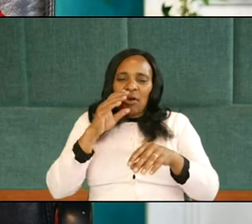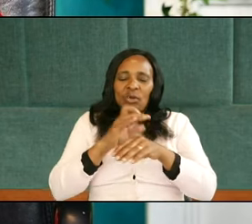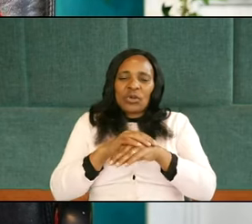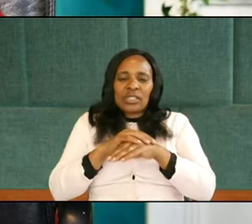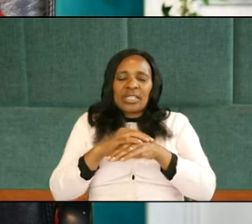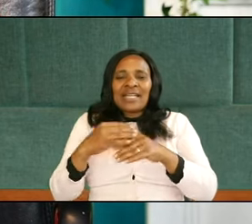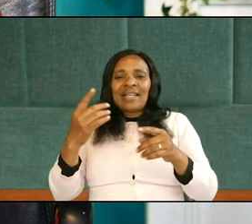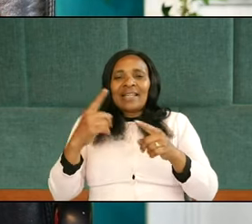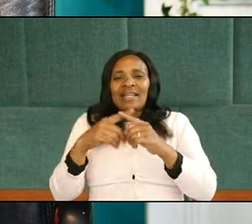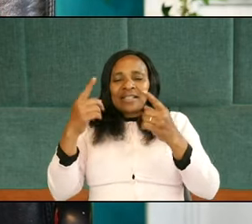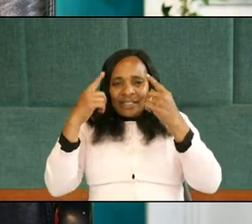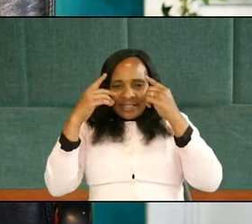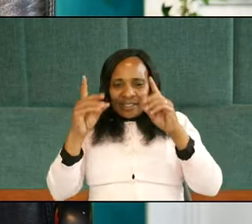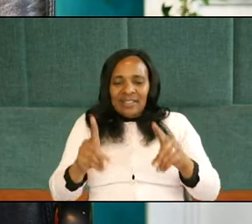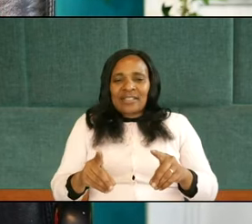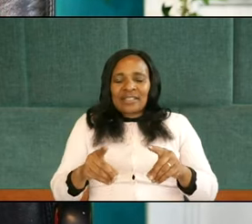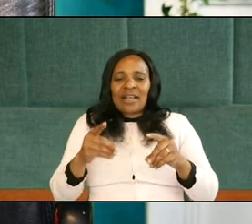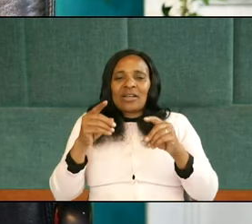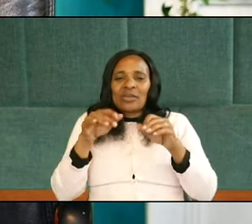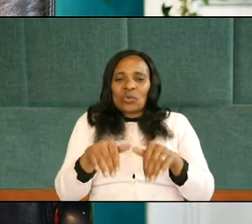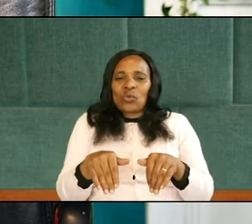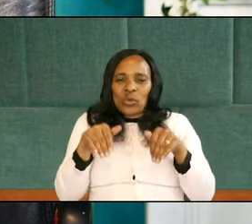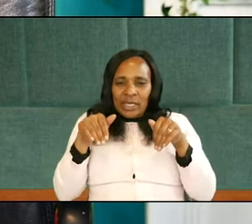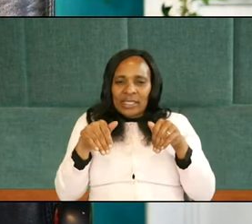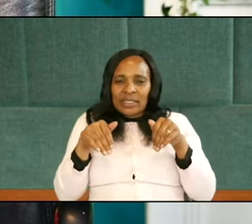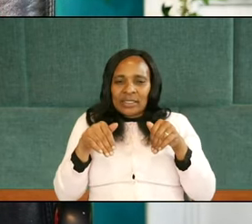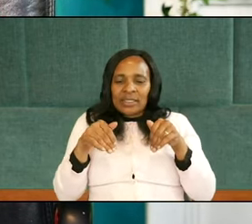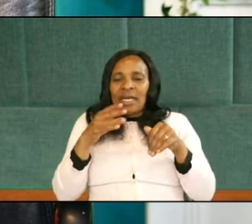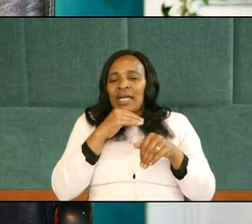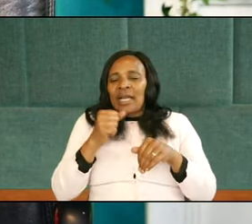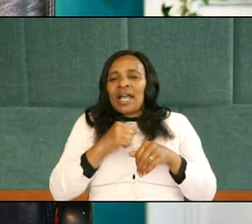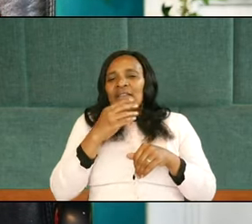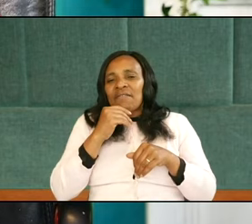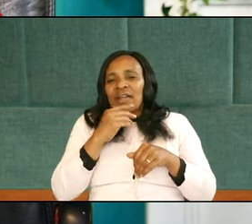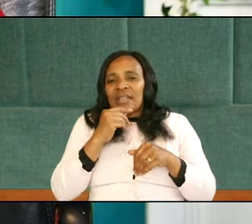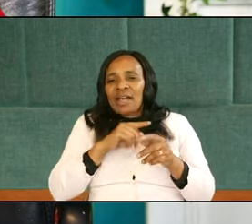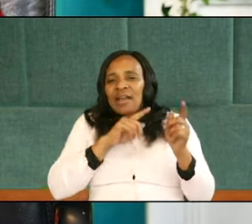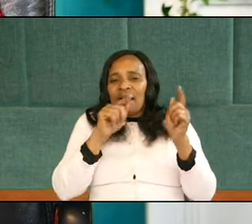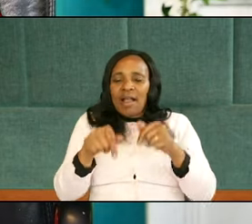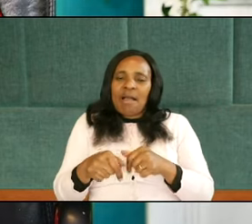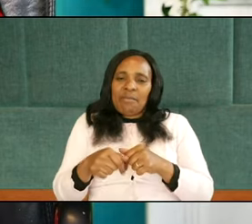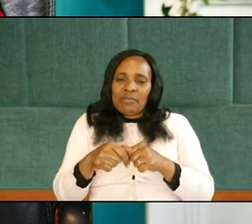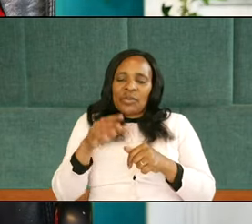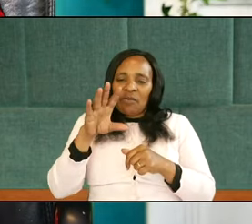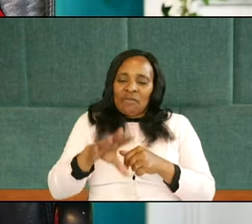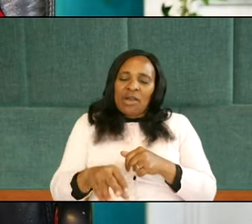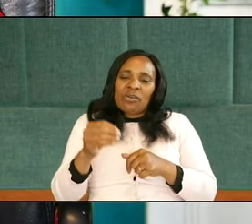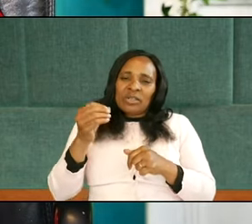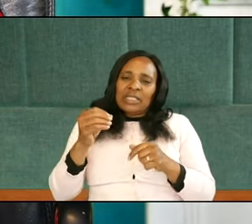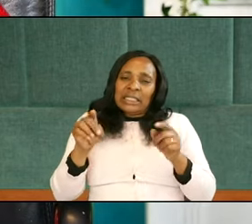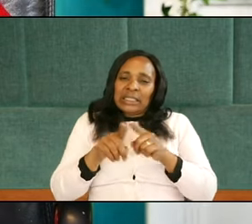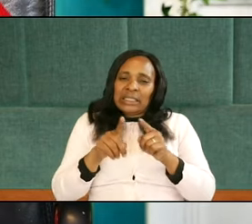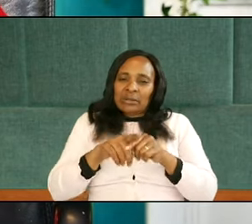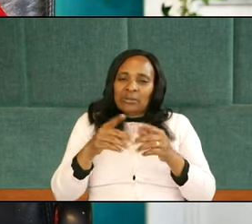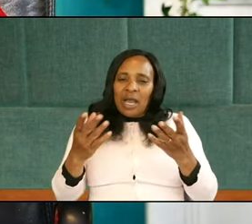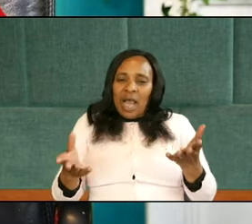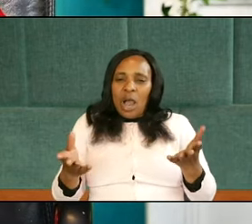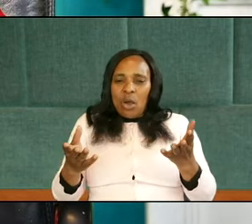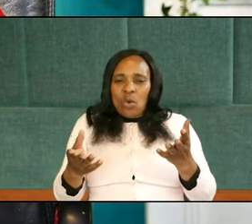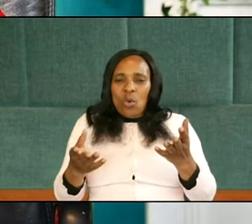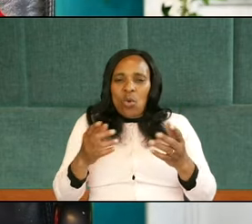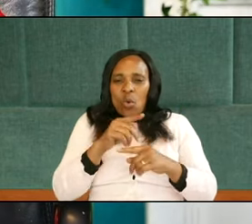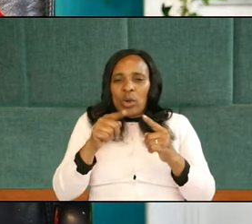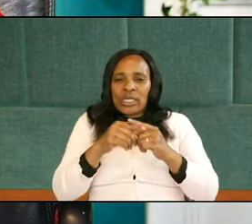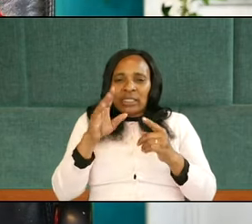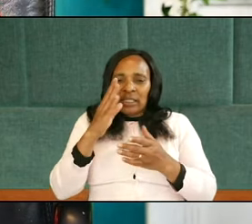he decided, you know what, I'll just stay still and wait for my grandfather to actually just come and ask. So his grandfather found him. And of course, you know how startled you are